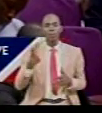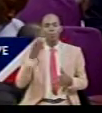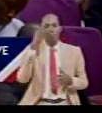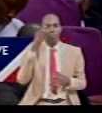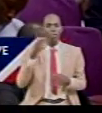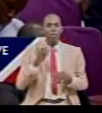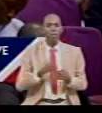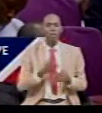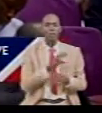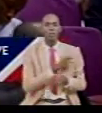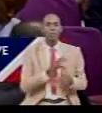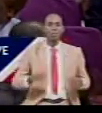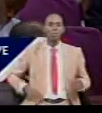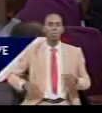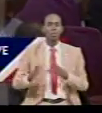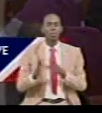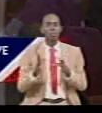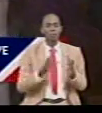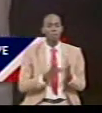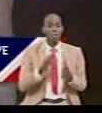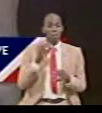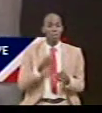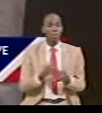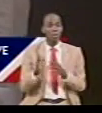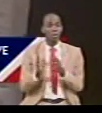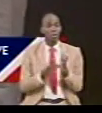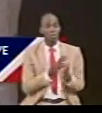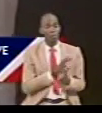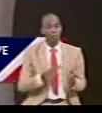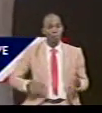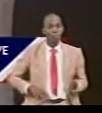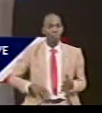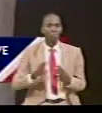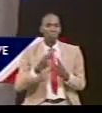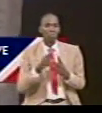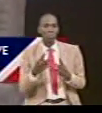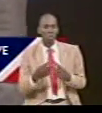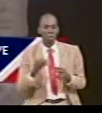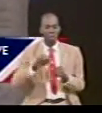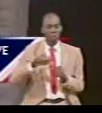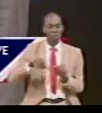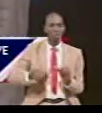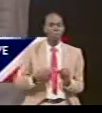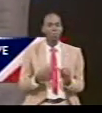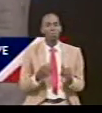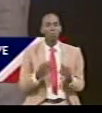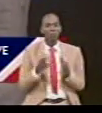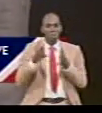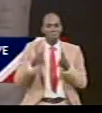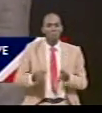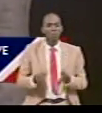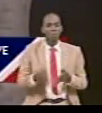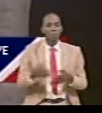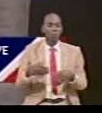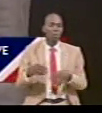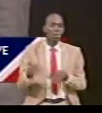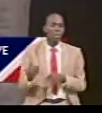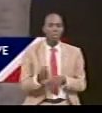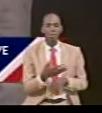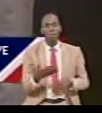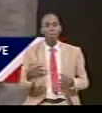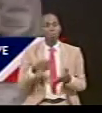Christ Jesus, in Jesus Christ, neither circumcision availeth anything,